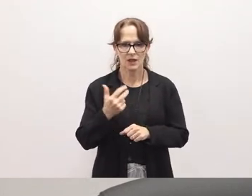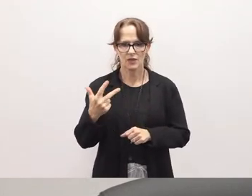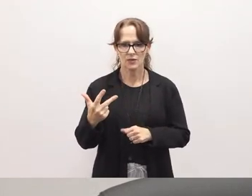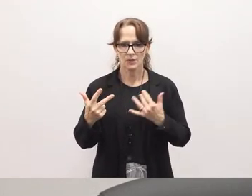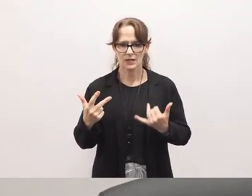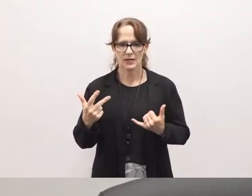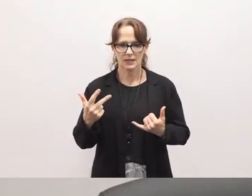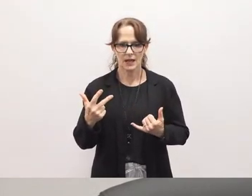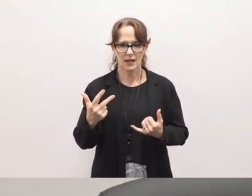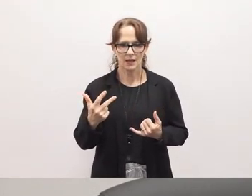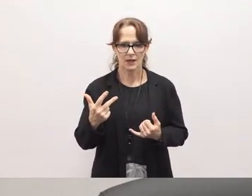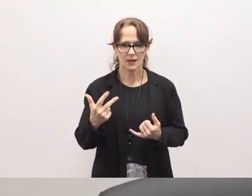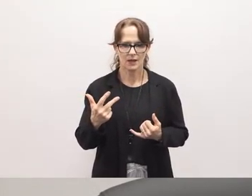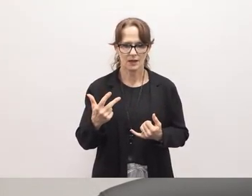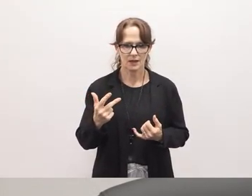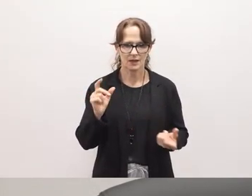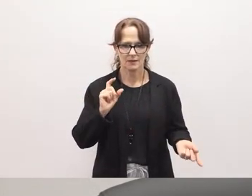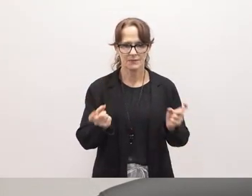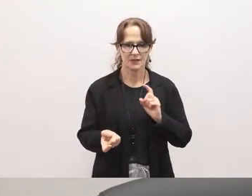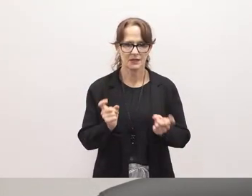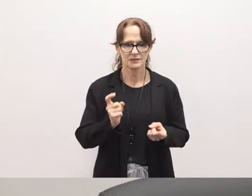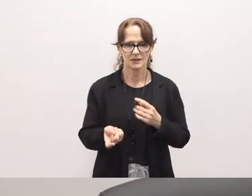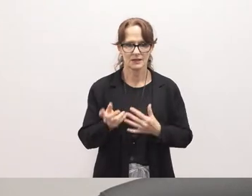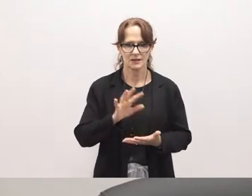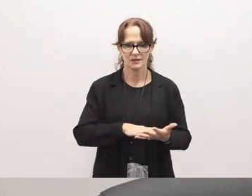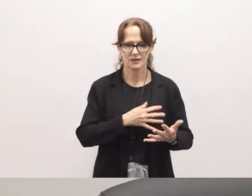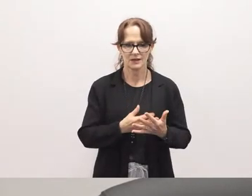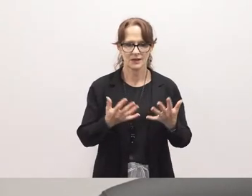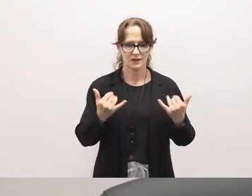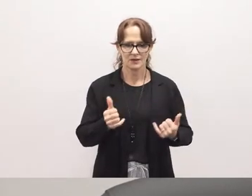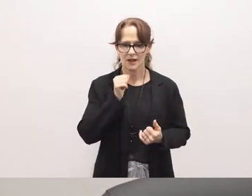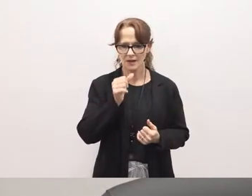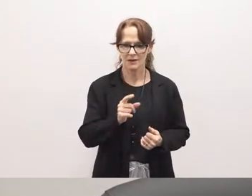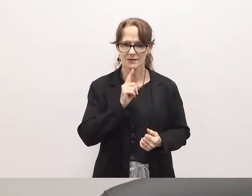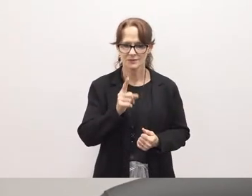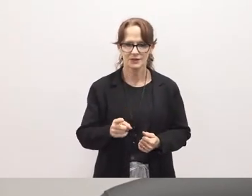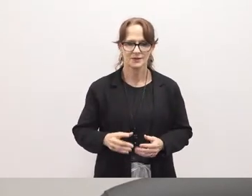but there's so 3. Much changing with the schedules right now. I'm not even sure.